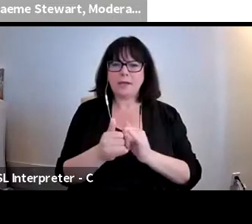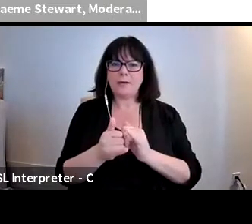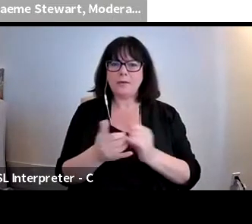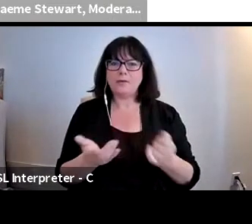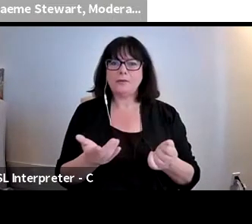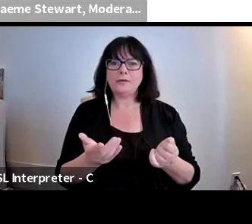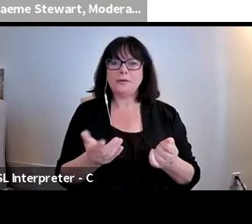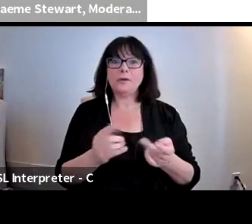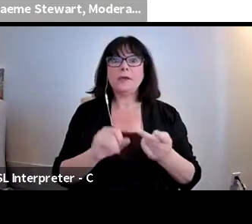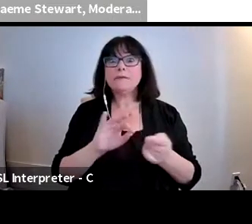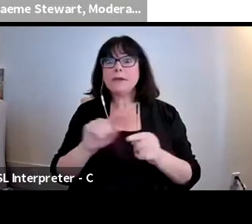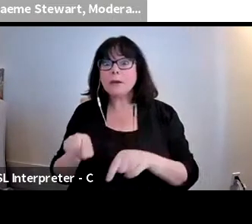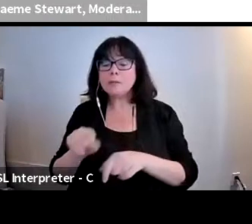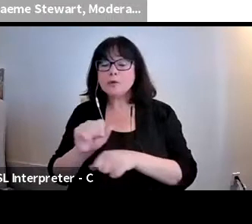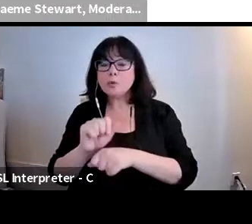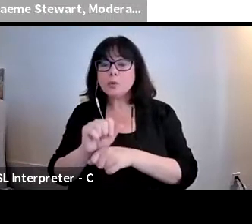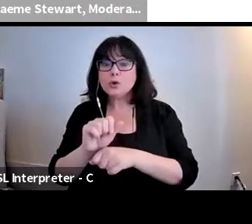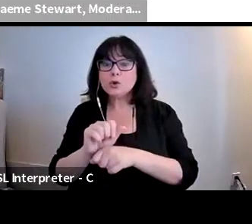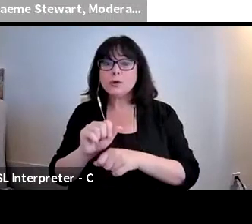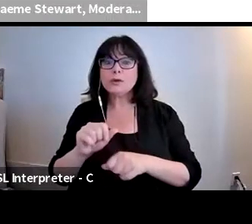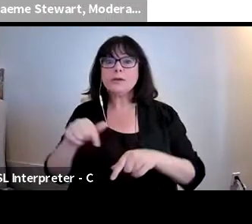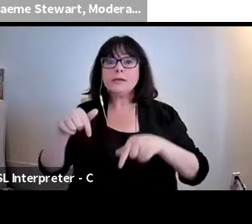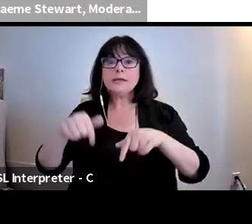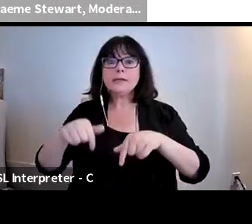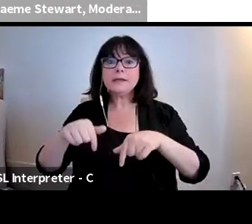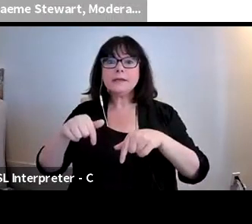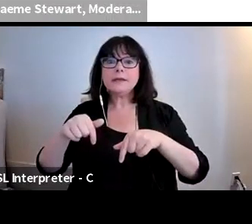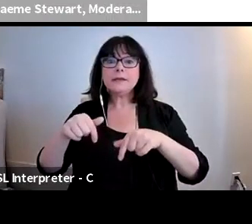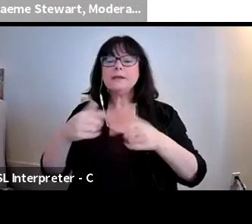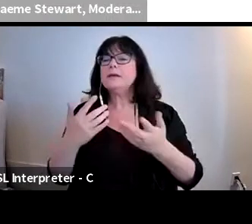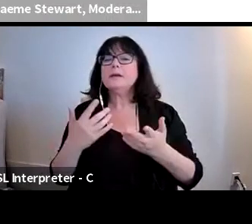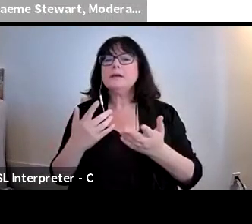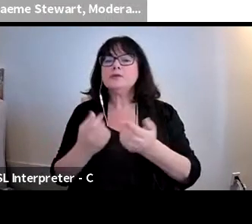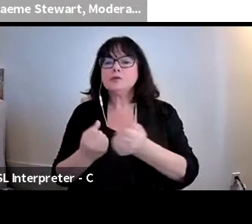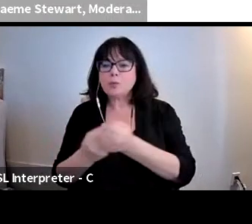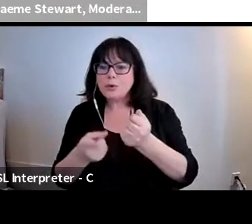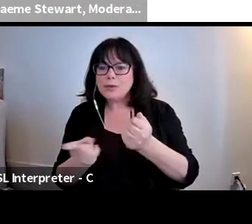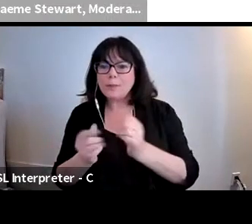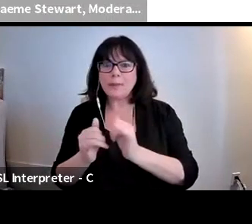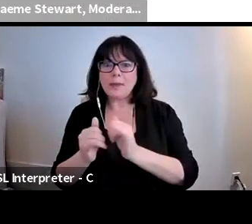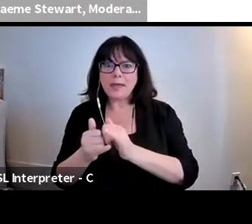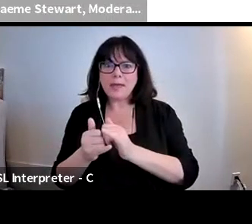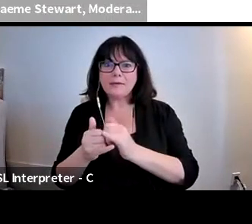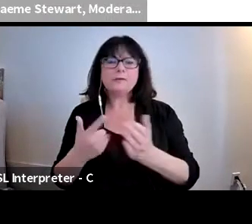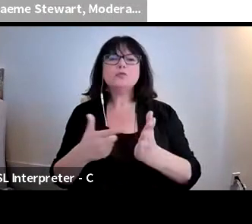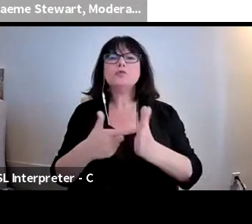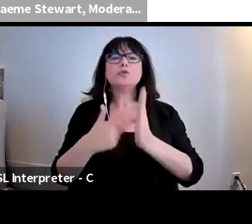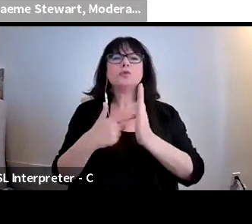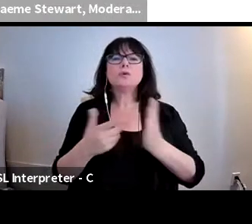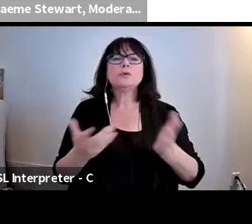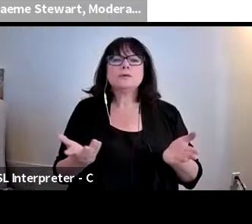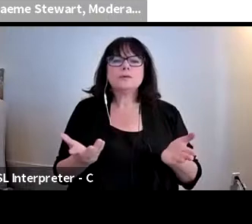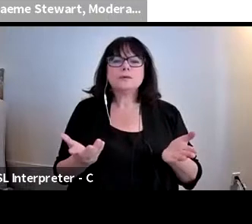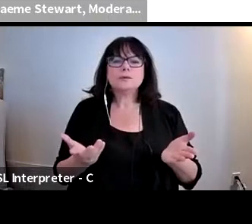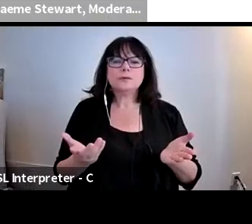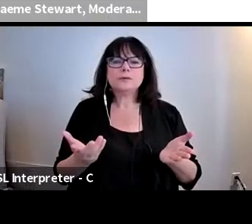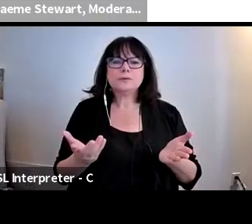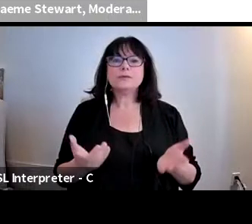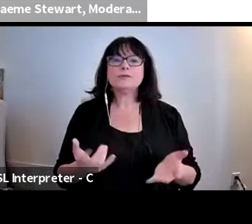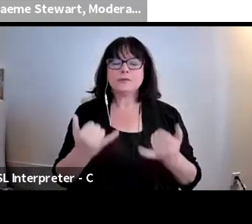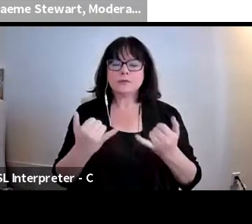on campus? It's raised a lot of really important questions, and we're taking this opportunity to really ask some of those